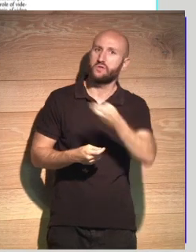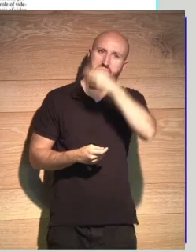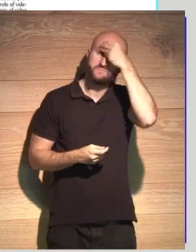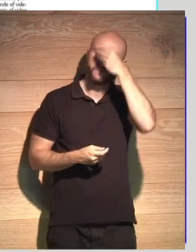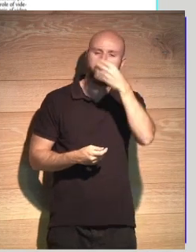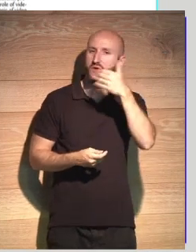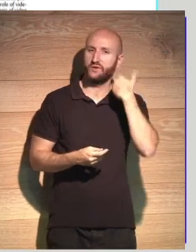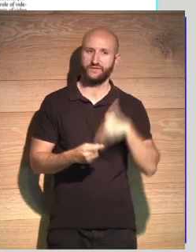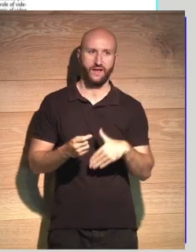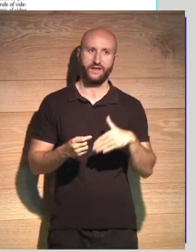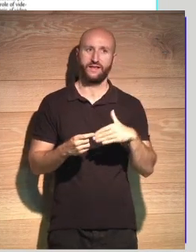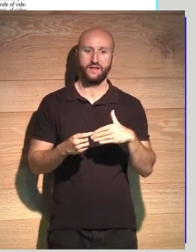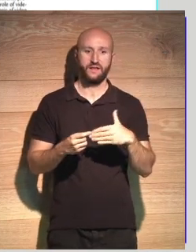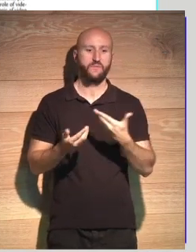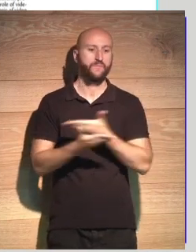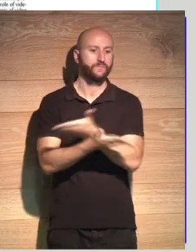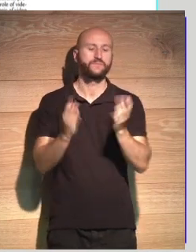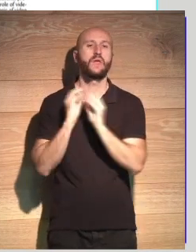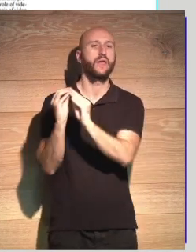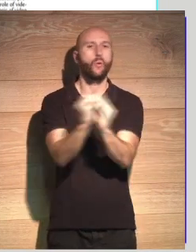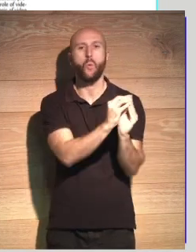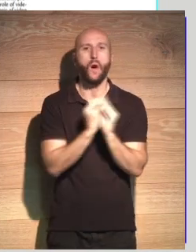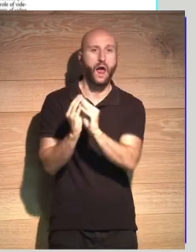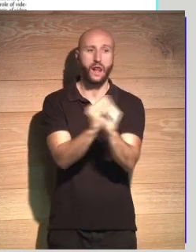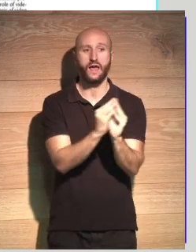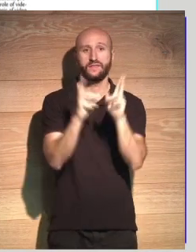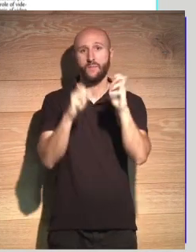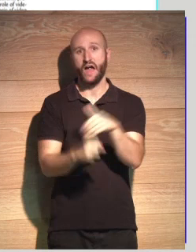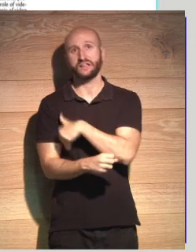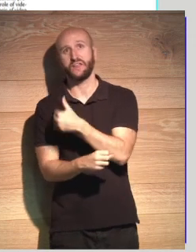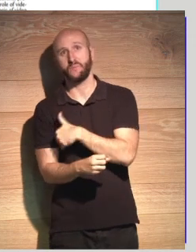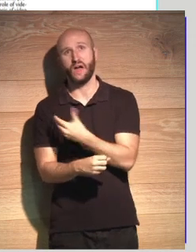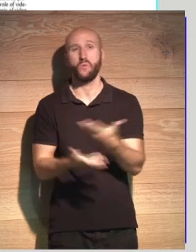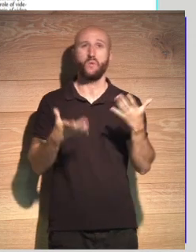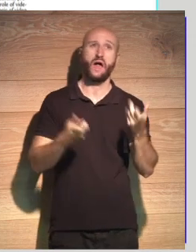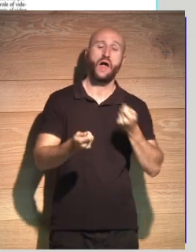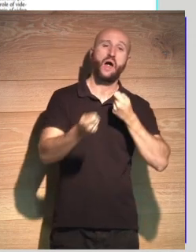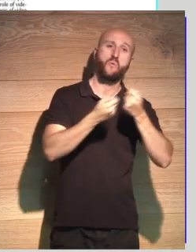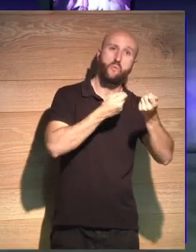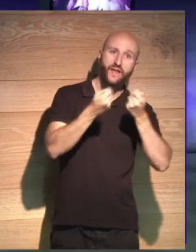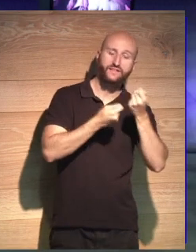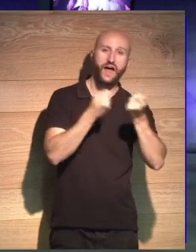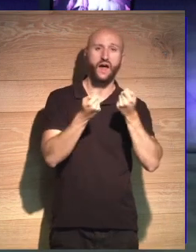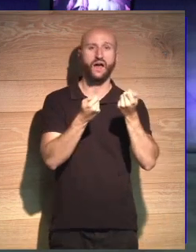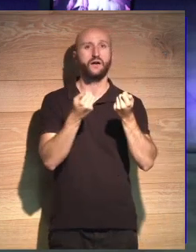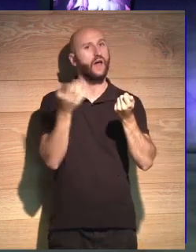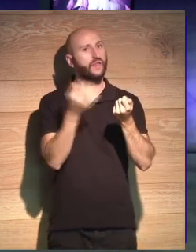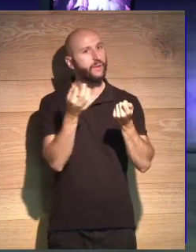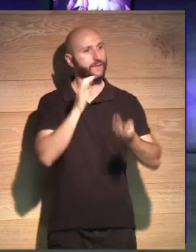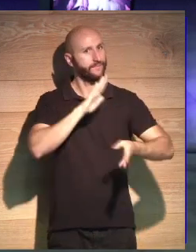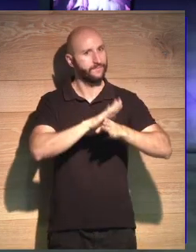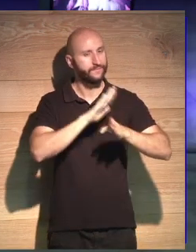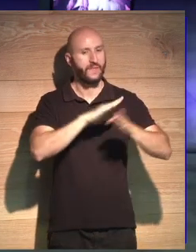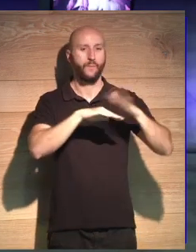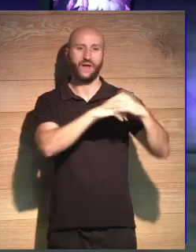for this or for this other thing. And I think that we have actually reached the point where in the academic world, at